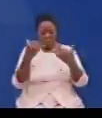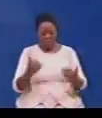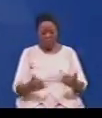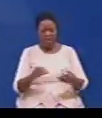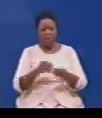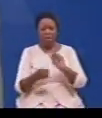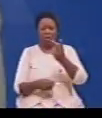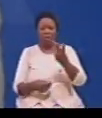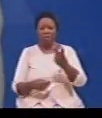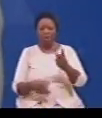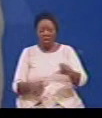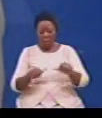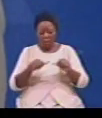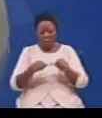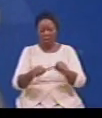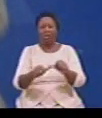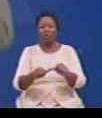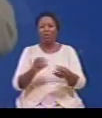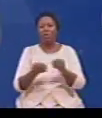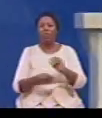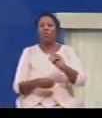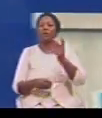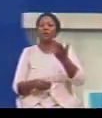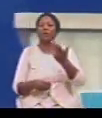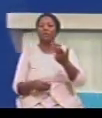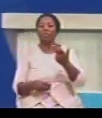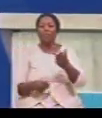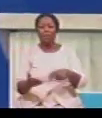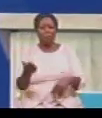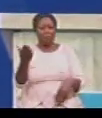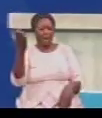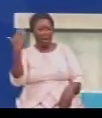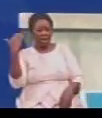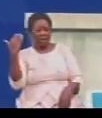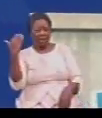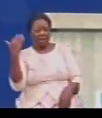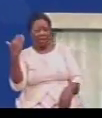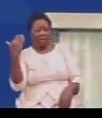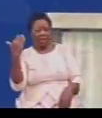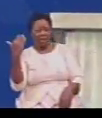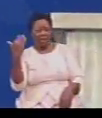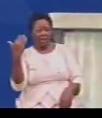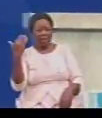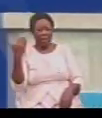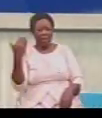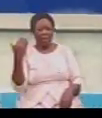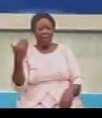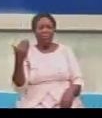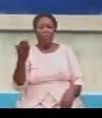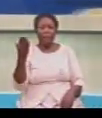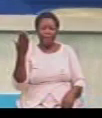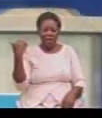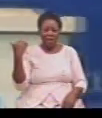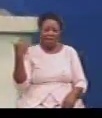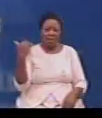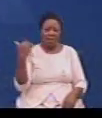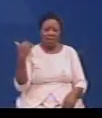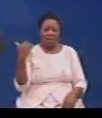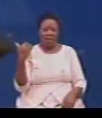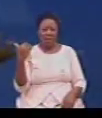two. Perpetual, number three. Past, faith for great